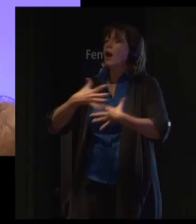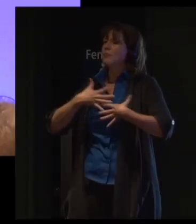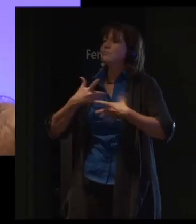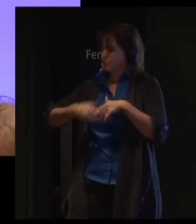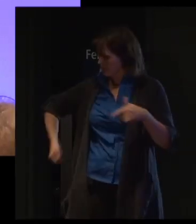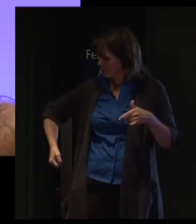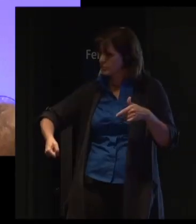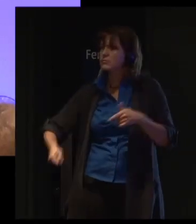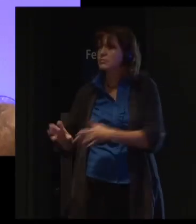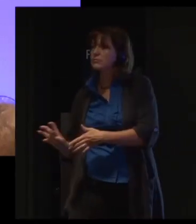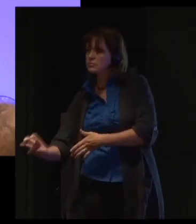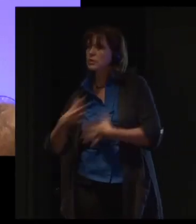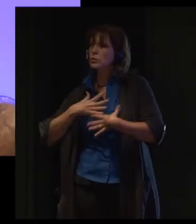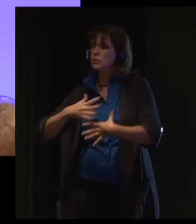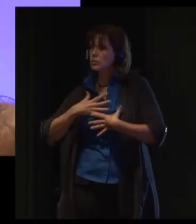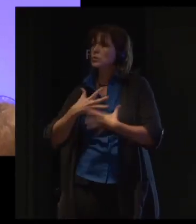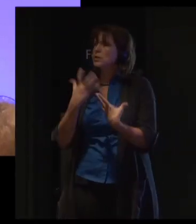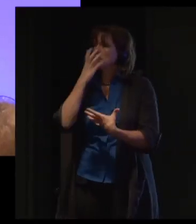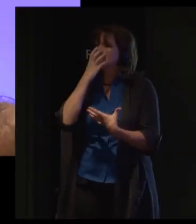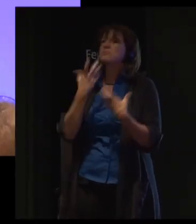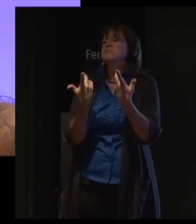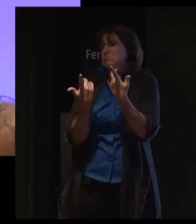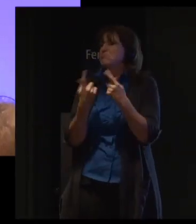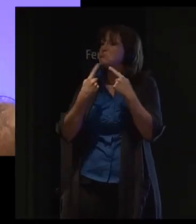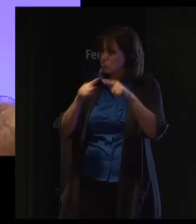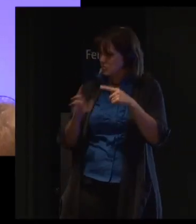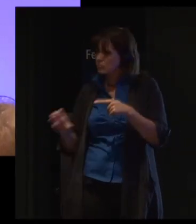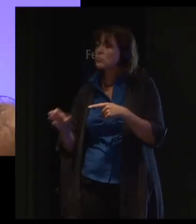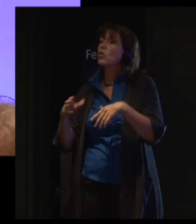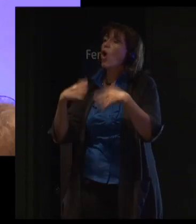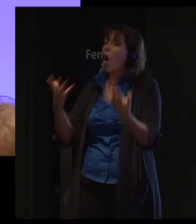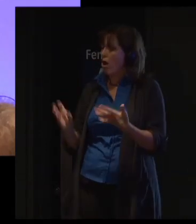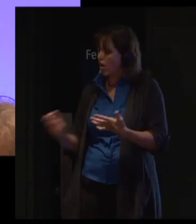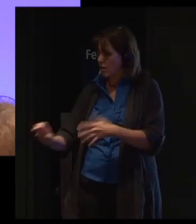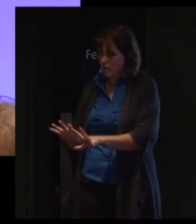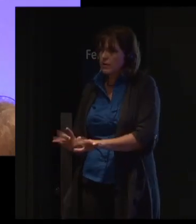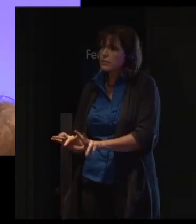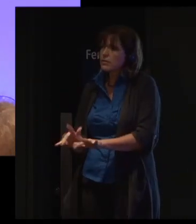headsets for the stadium commands for visually impaired.